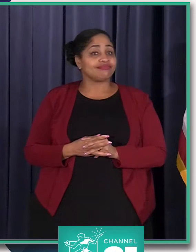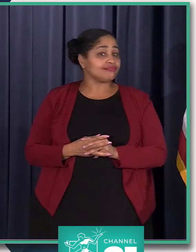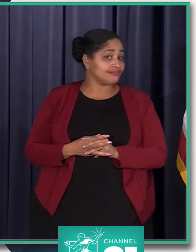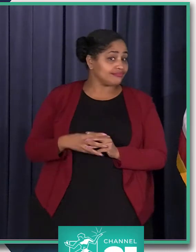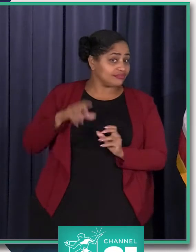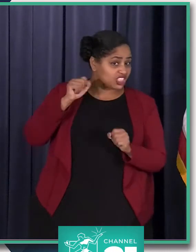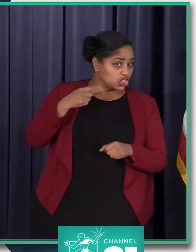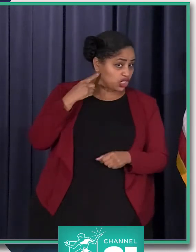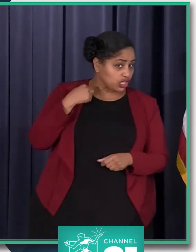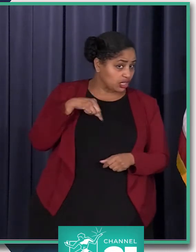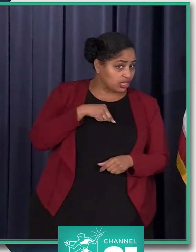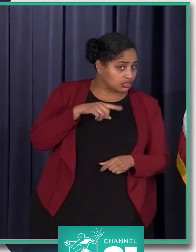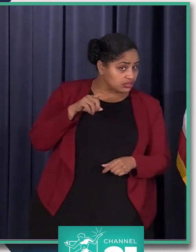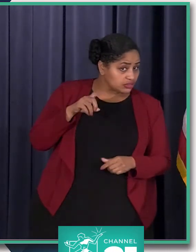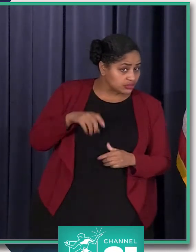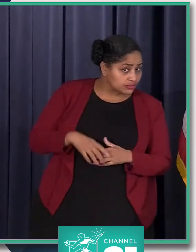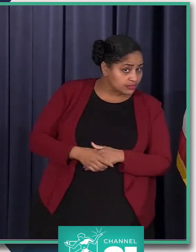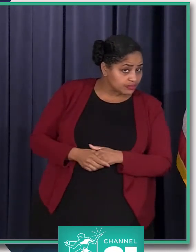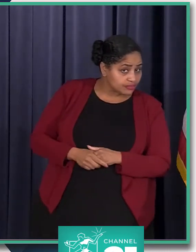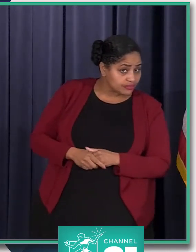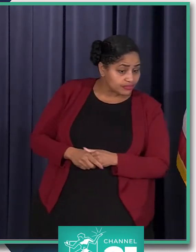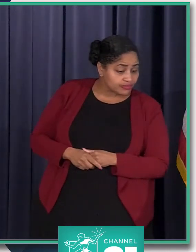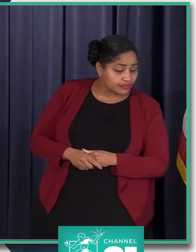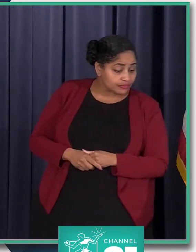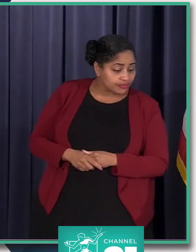Doug, can you hear us?